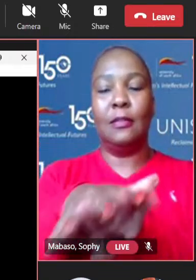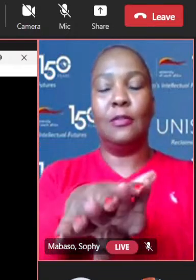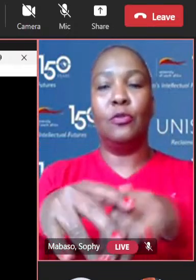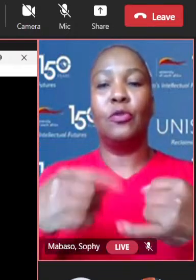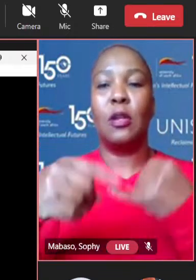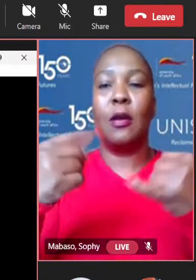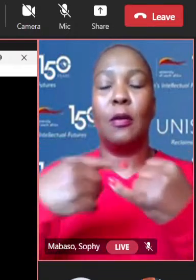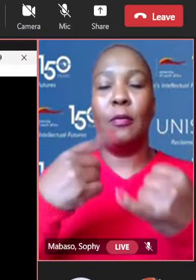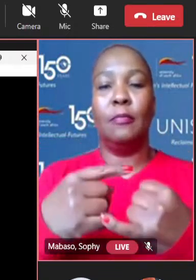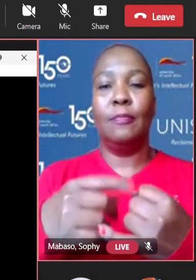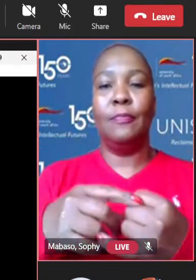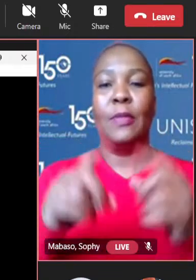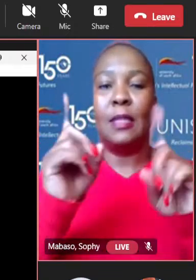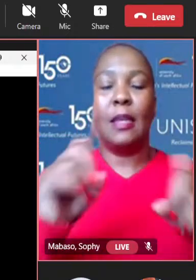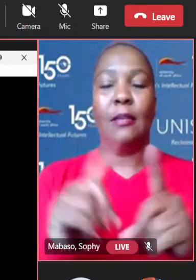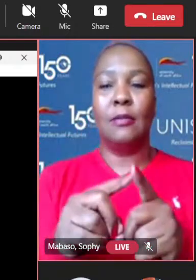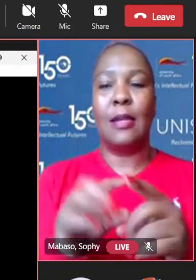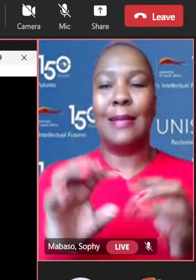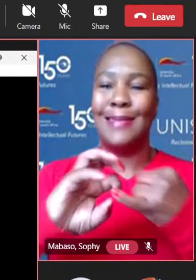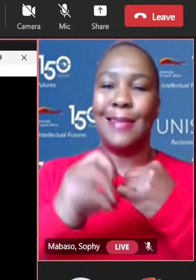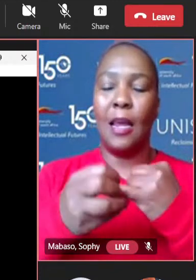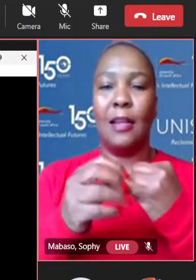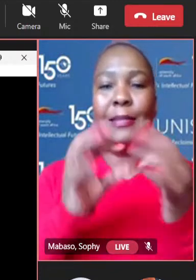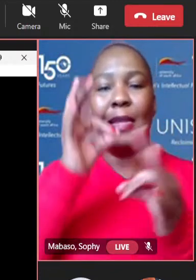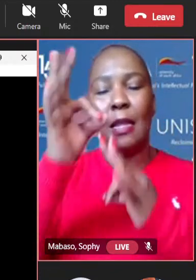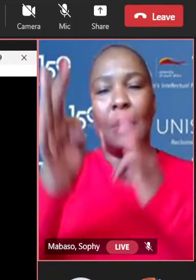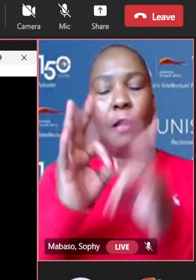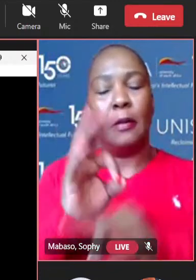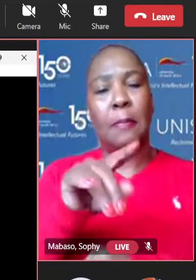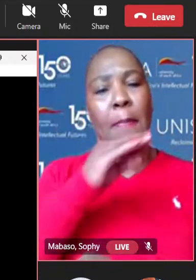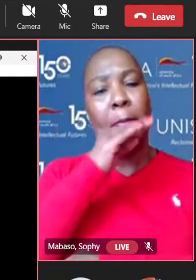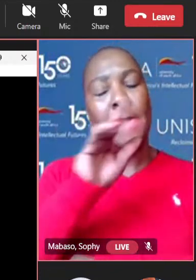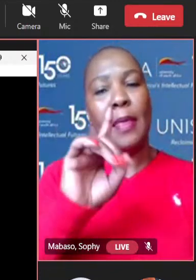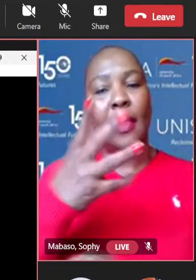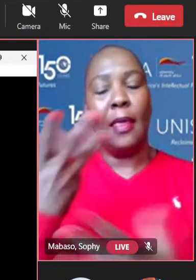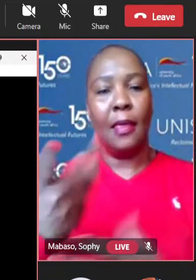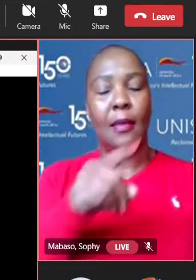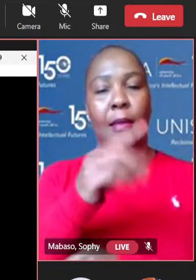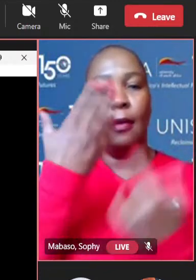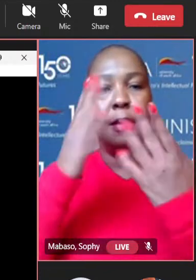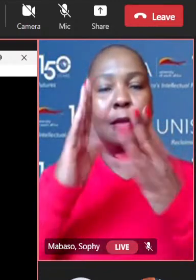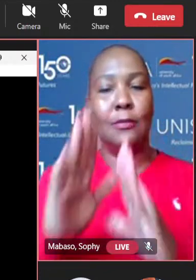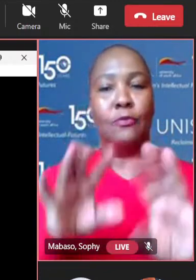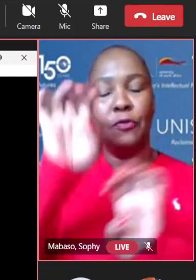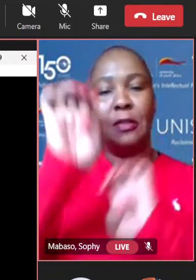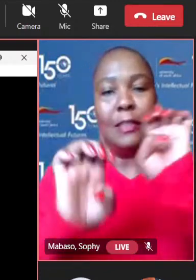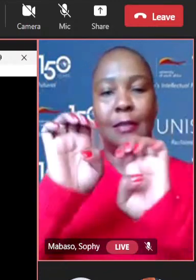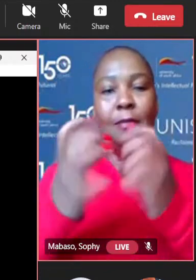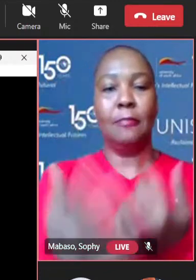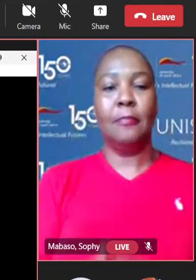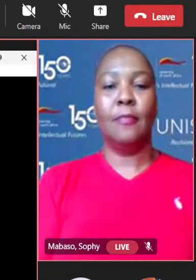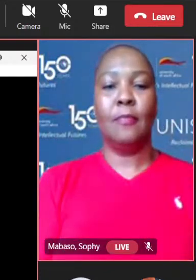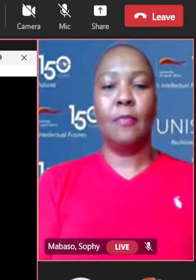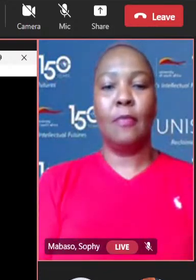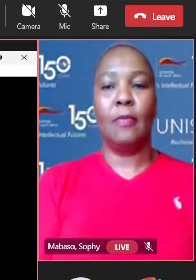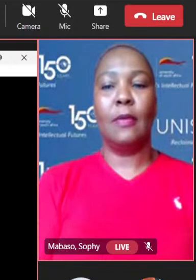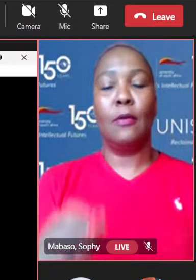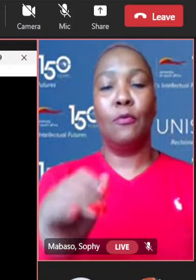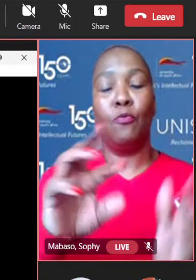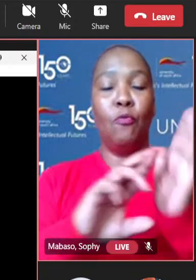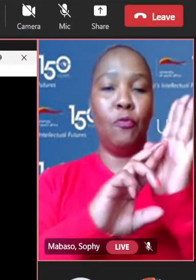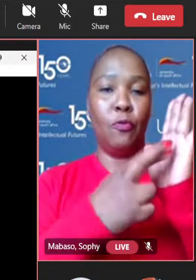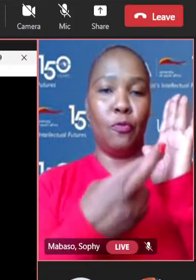to try to explain what this is, as well as student module evaluations, your role